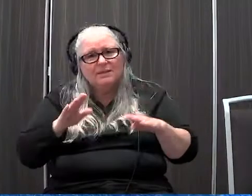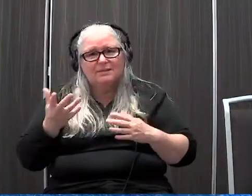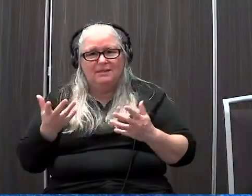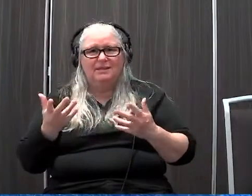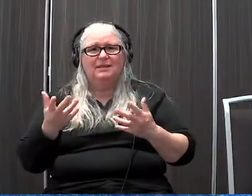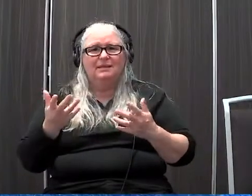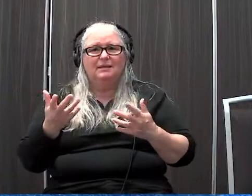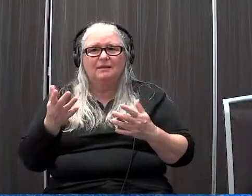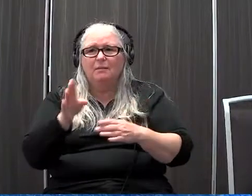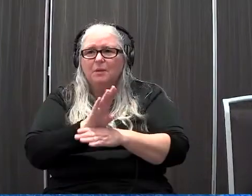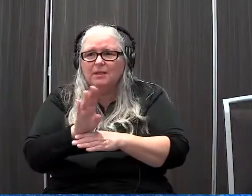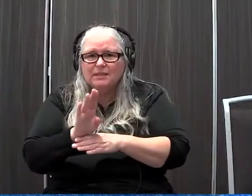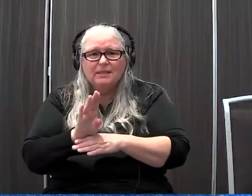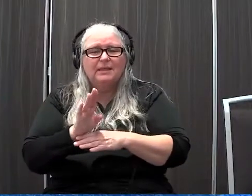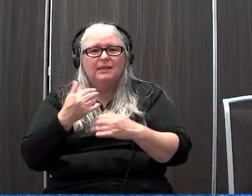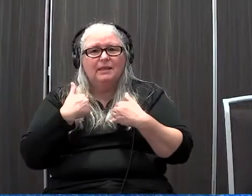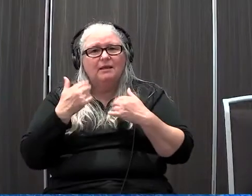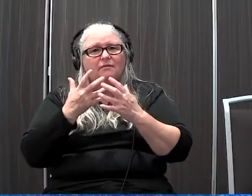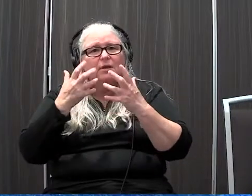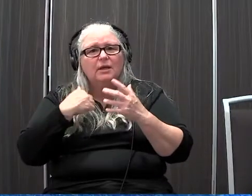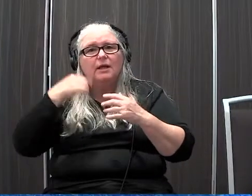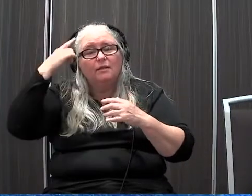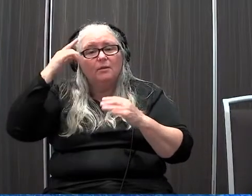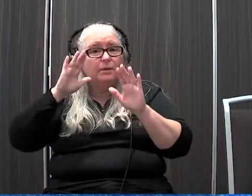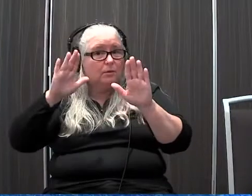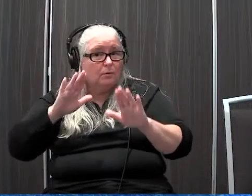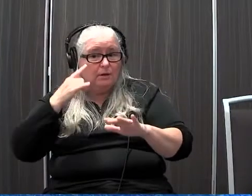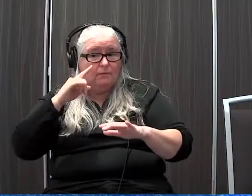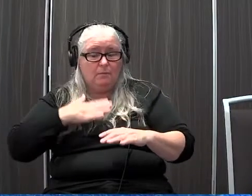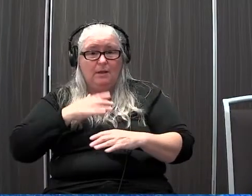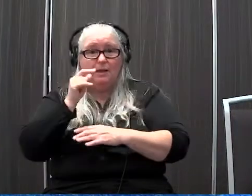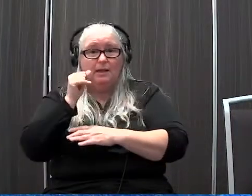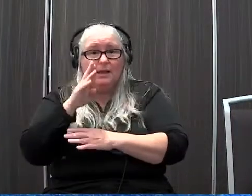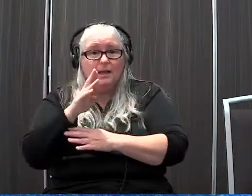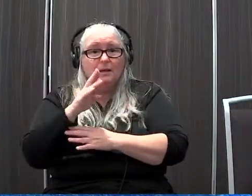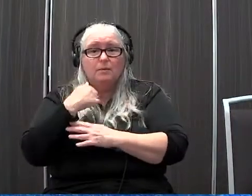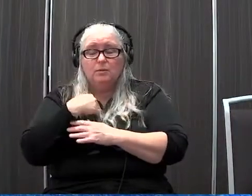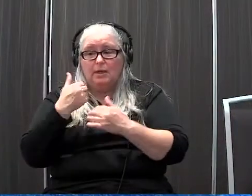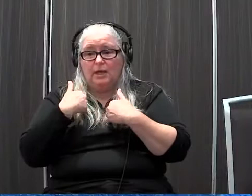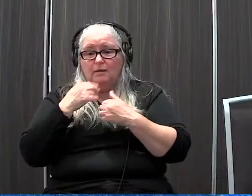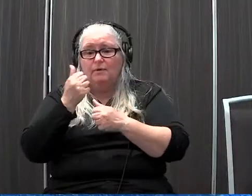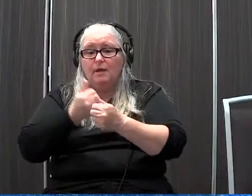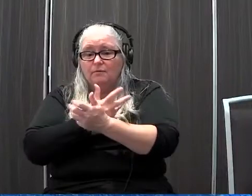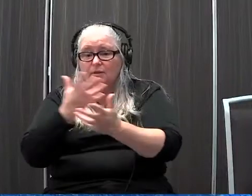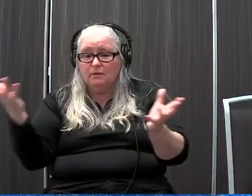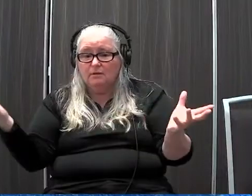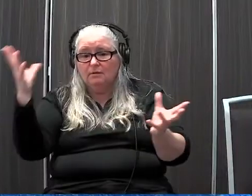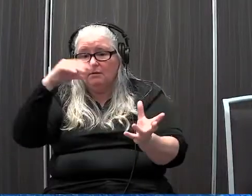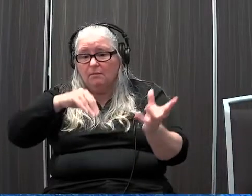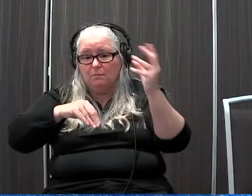be great for me and my lab to kind of compile all of the recommendations into a really